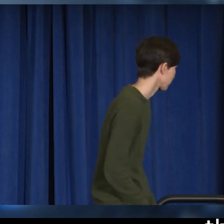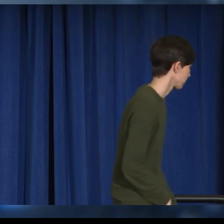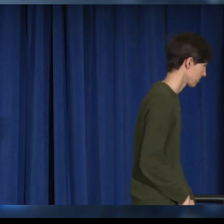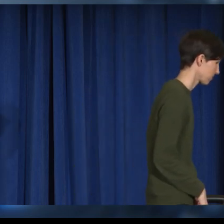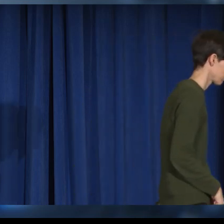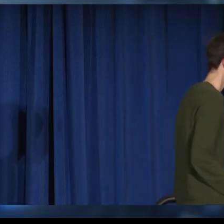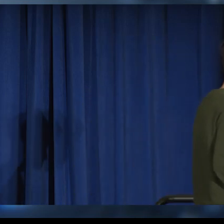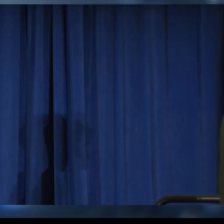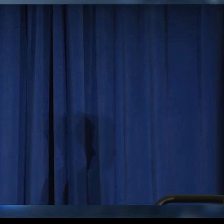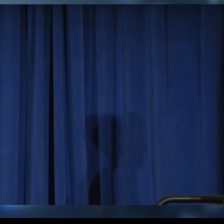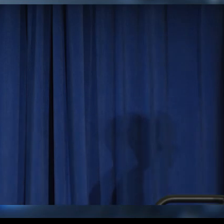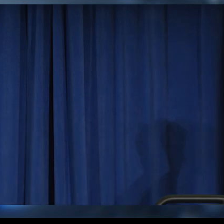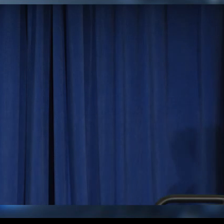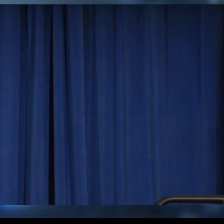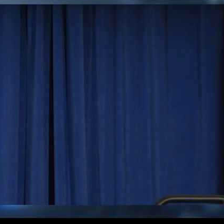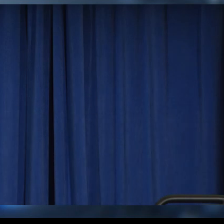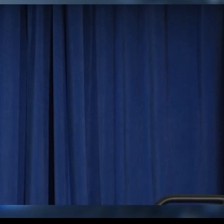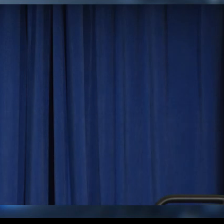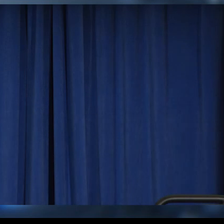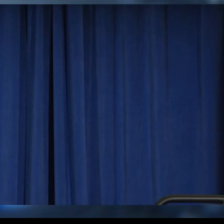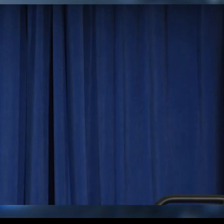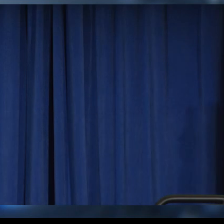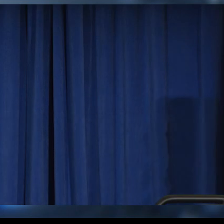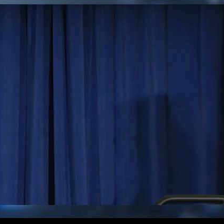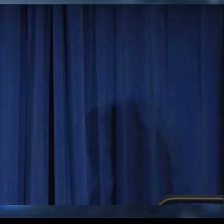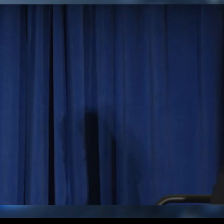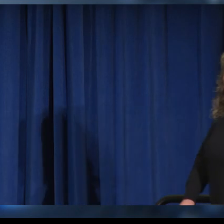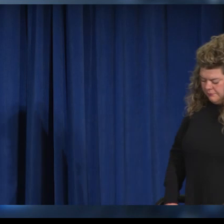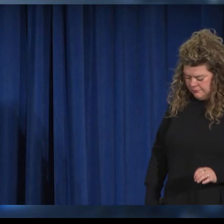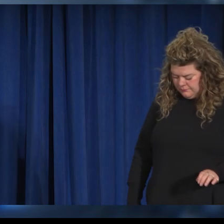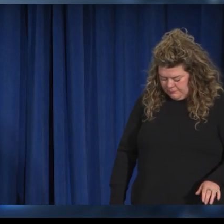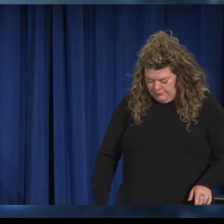I'll stop sharing so I can see everyone.